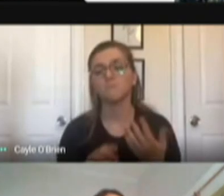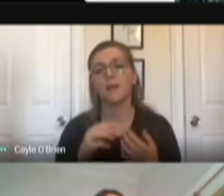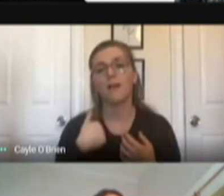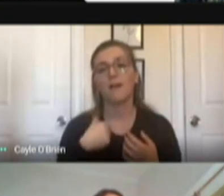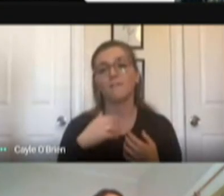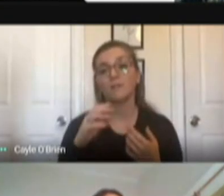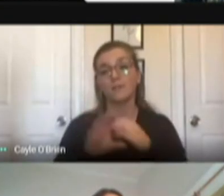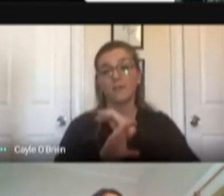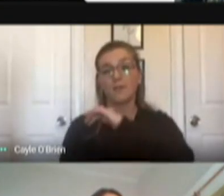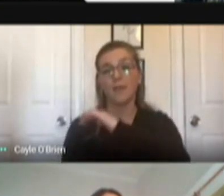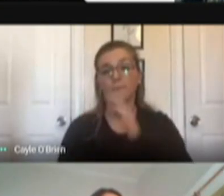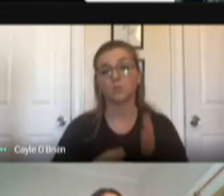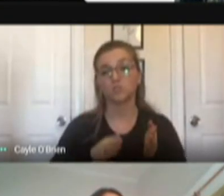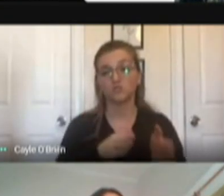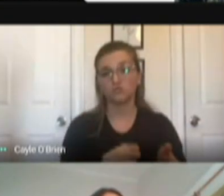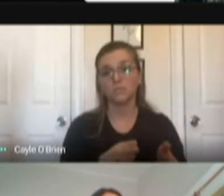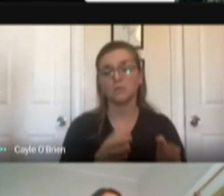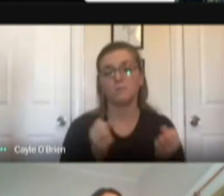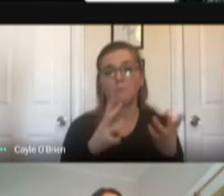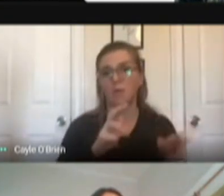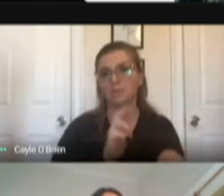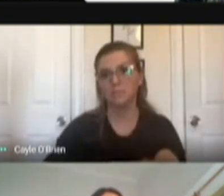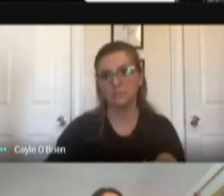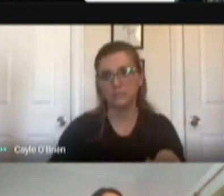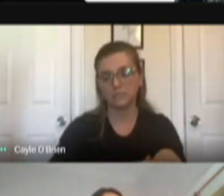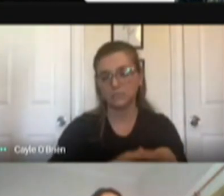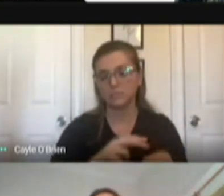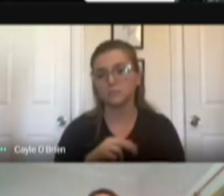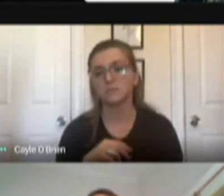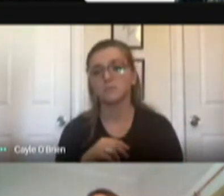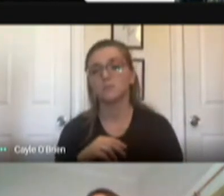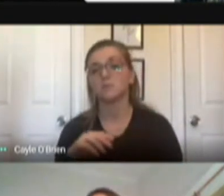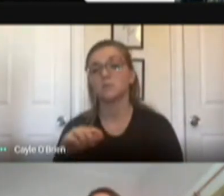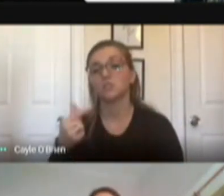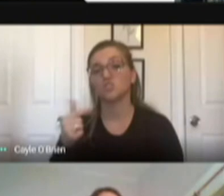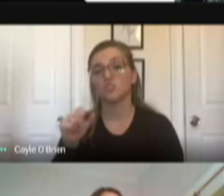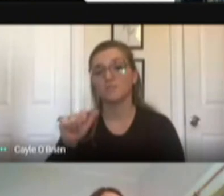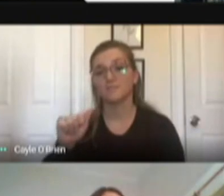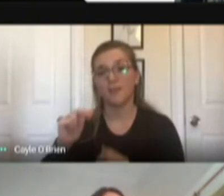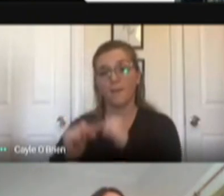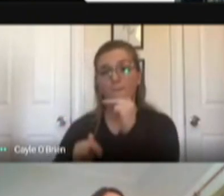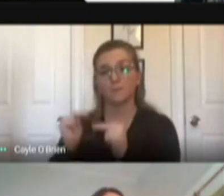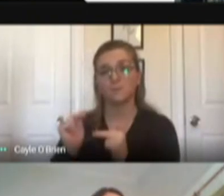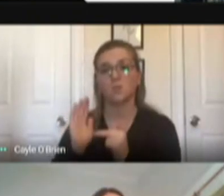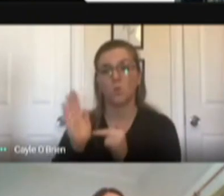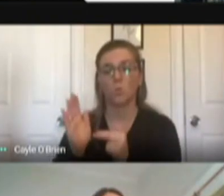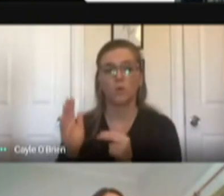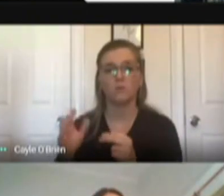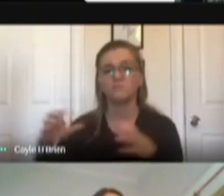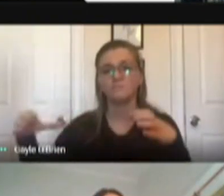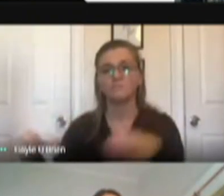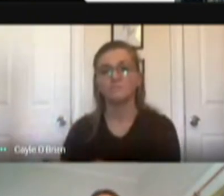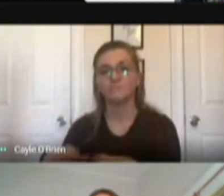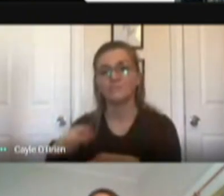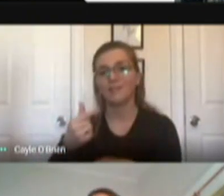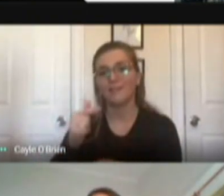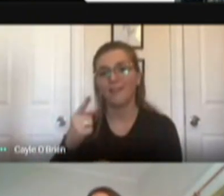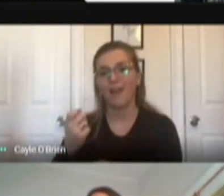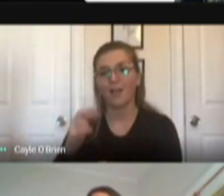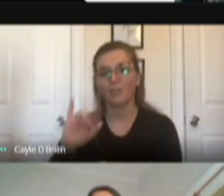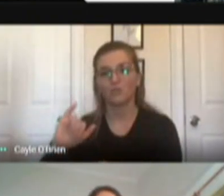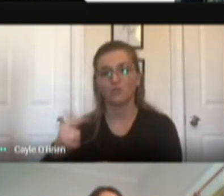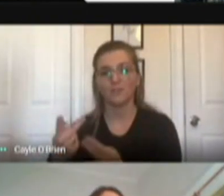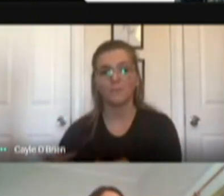Street. There's a place here adjacent to the GSA building and Cambridge Street we call the Gathering Place, which is a really nice place surrounded